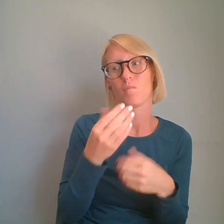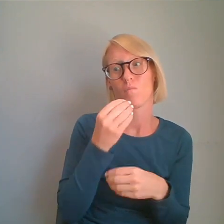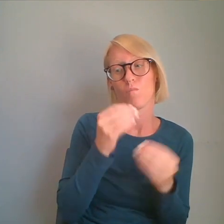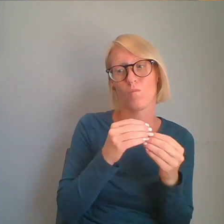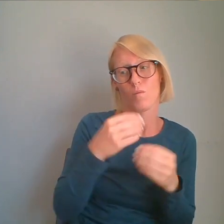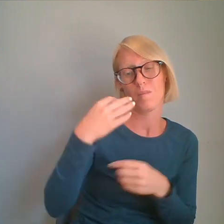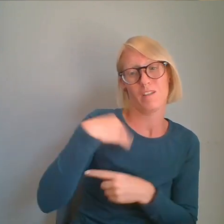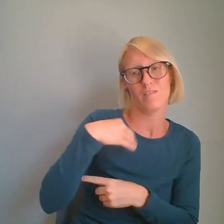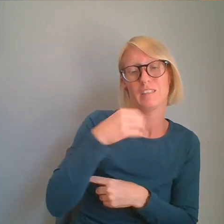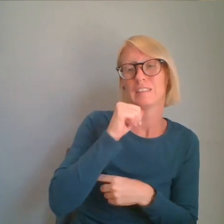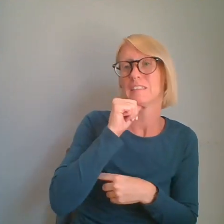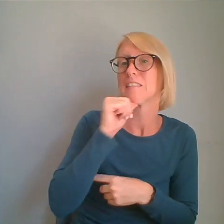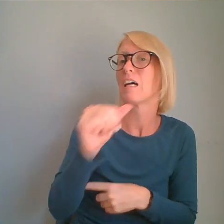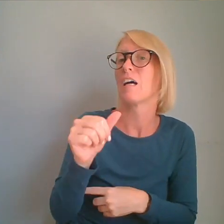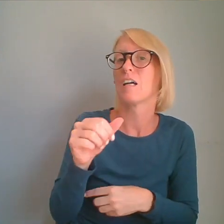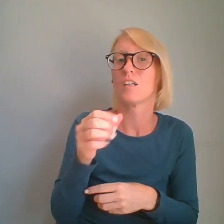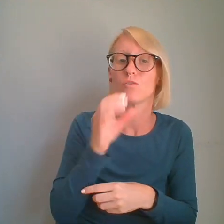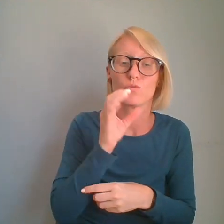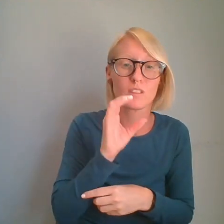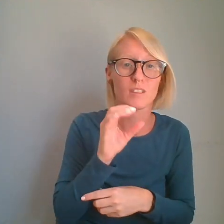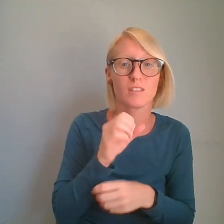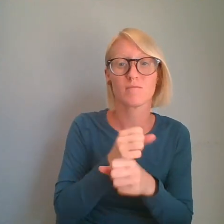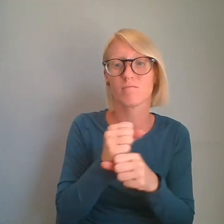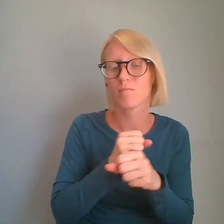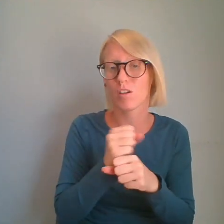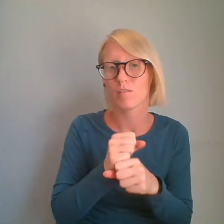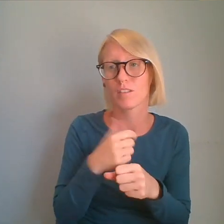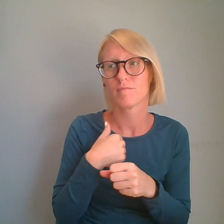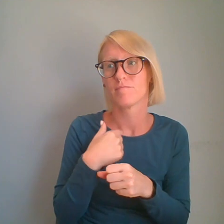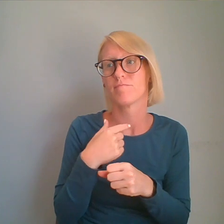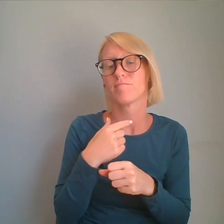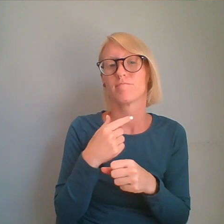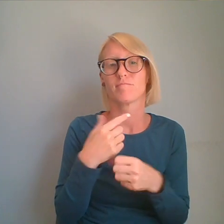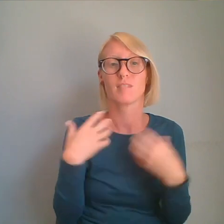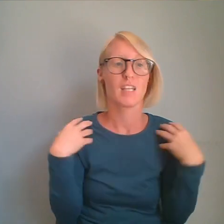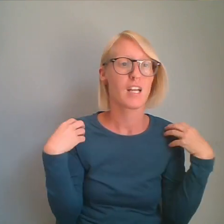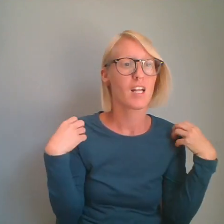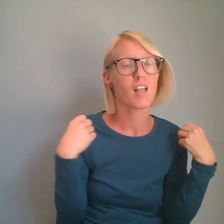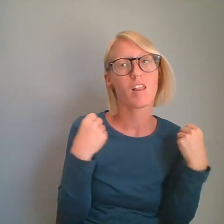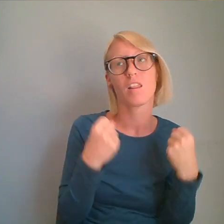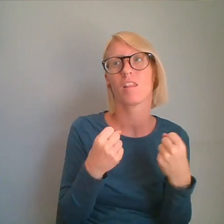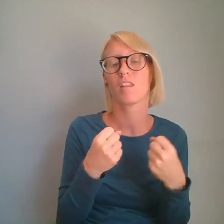teeth. There's less to worry about, less problems, and you don't get that nasty